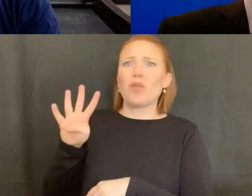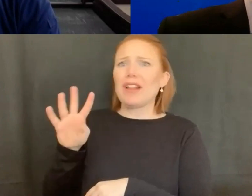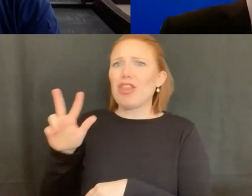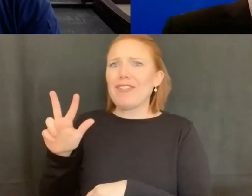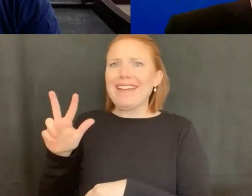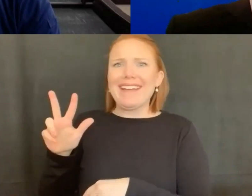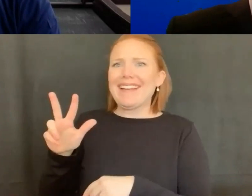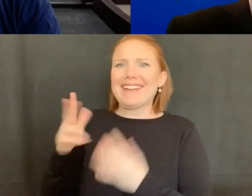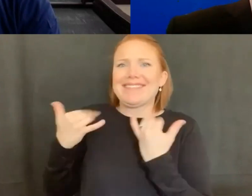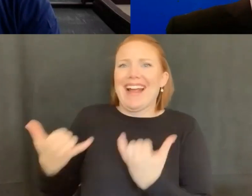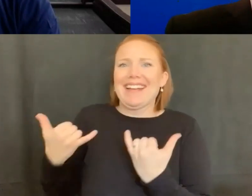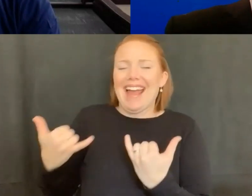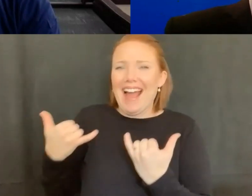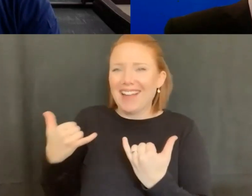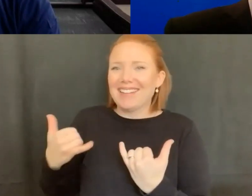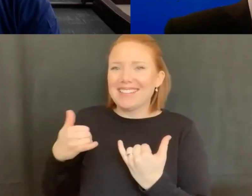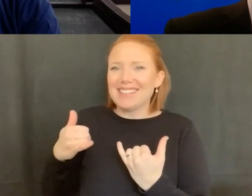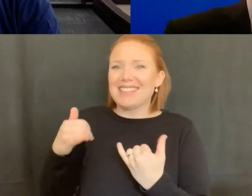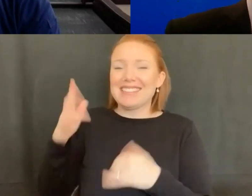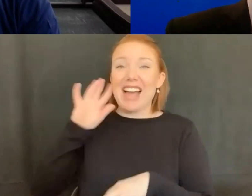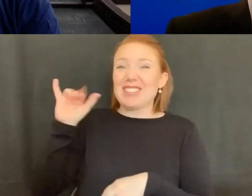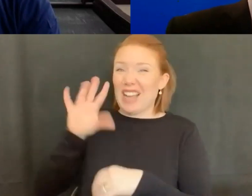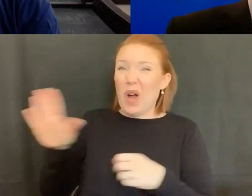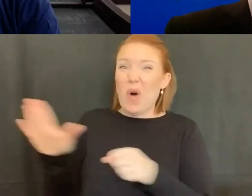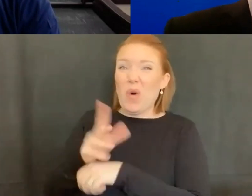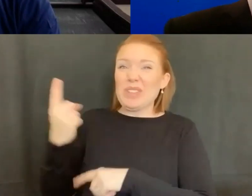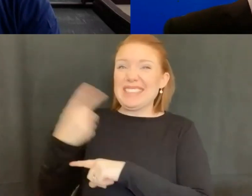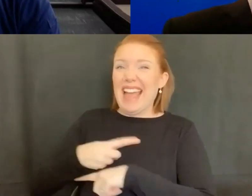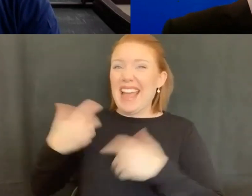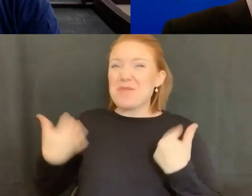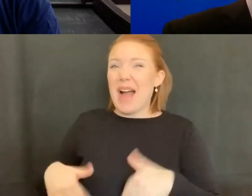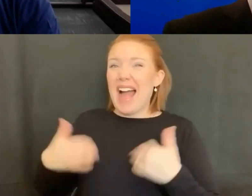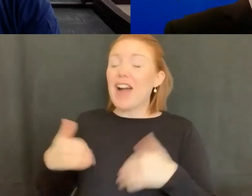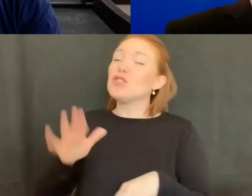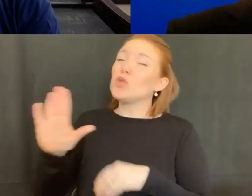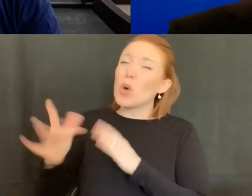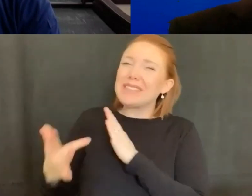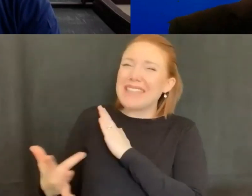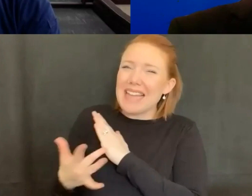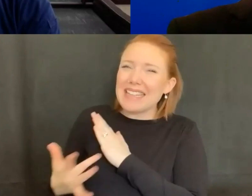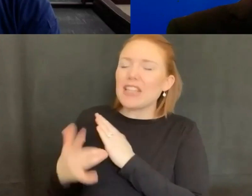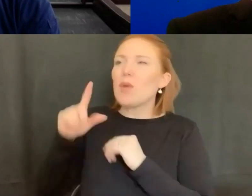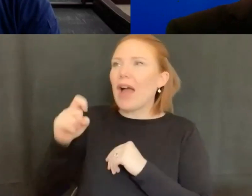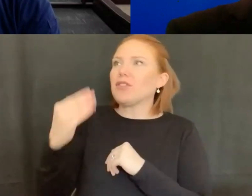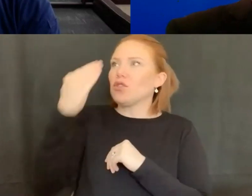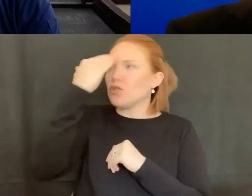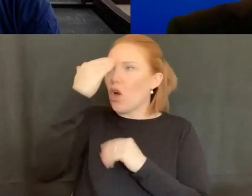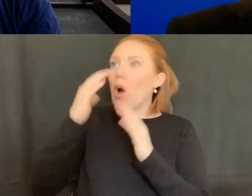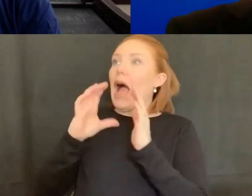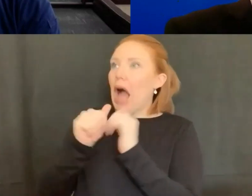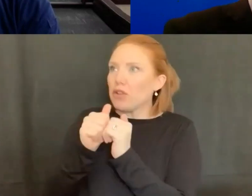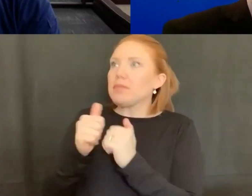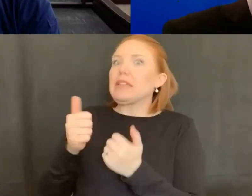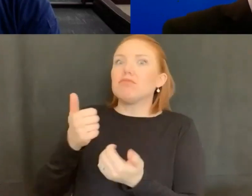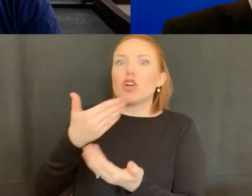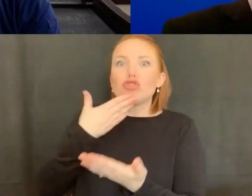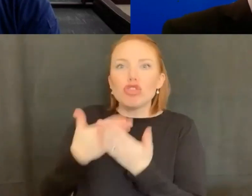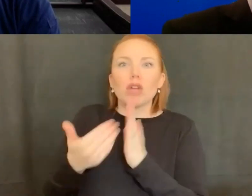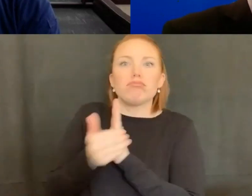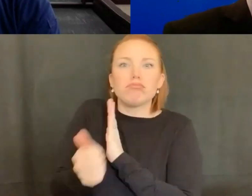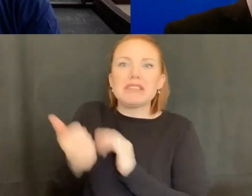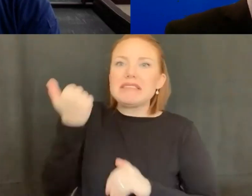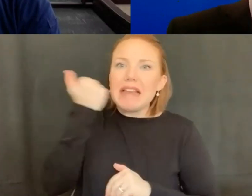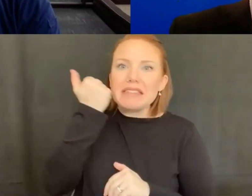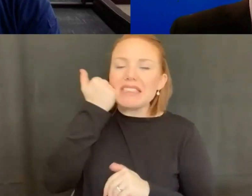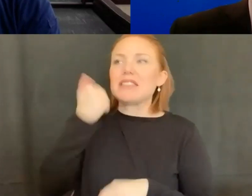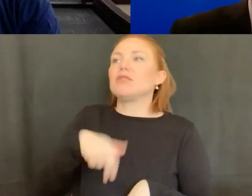time. So what I'm hearing you say is that technically you need to know how to be a good dentist, how to extract and crowns and